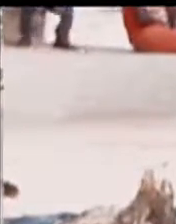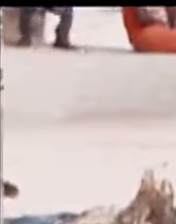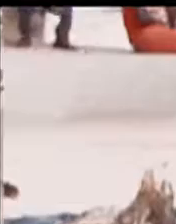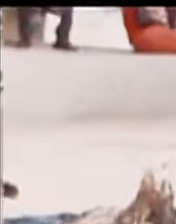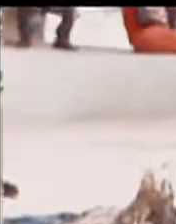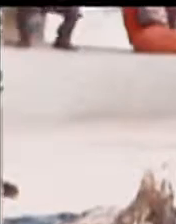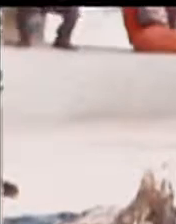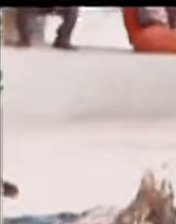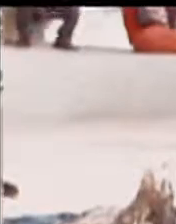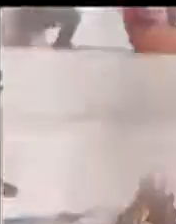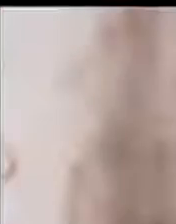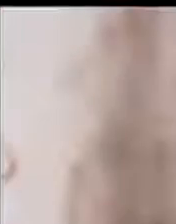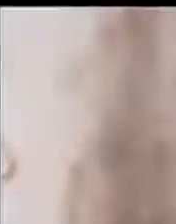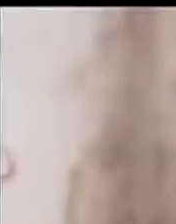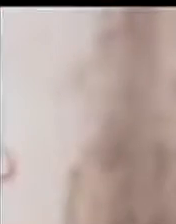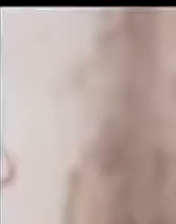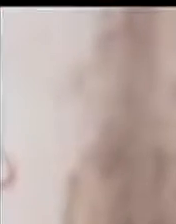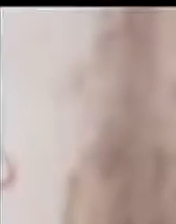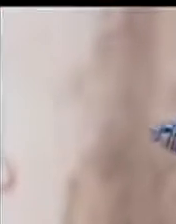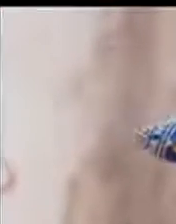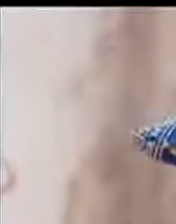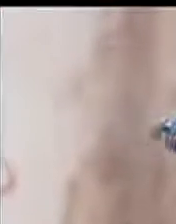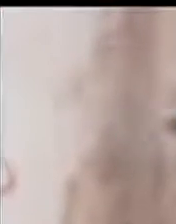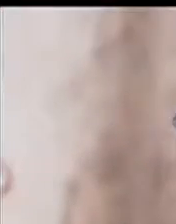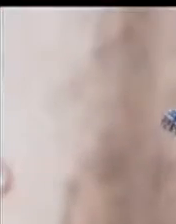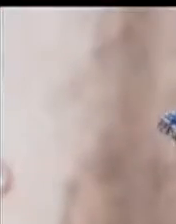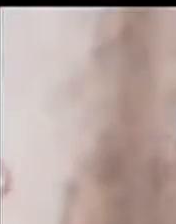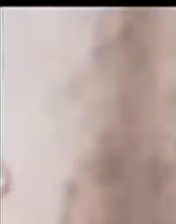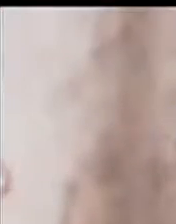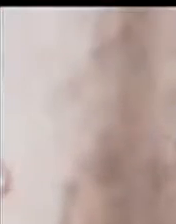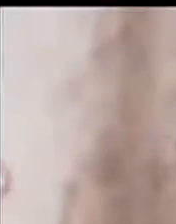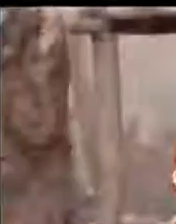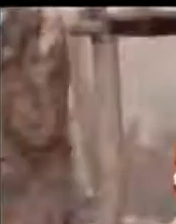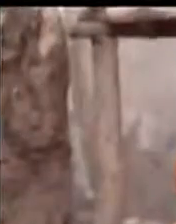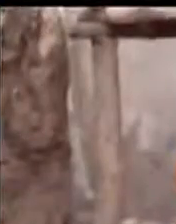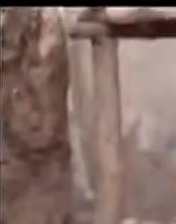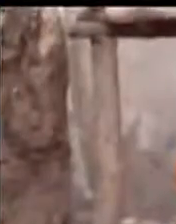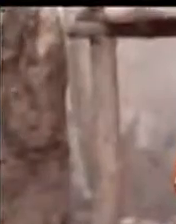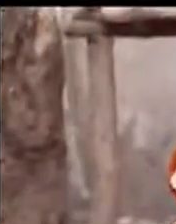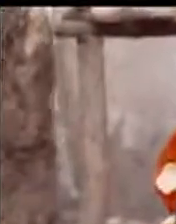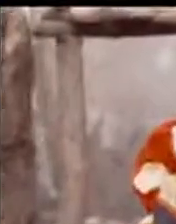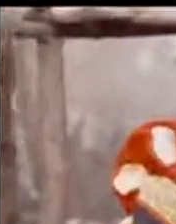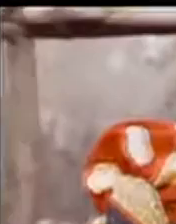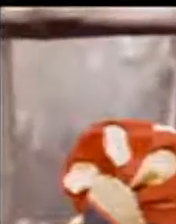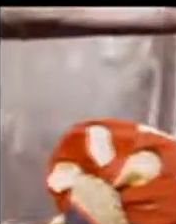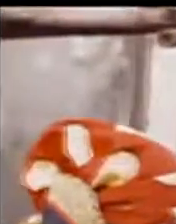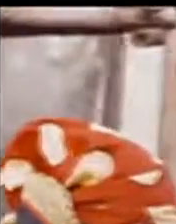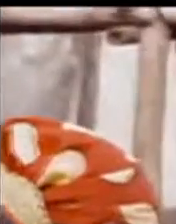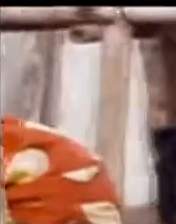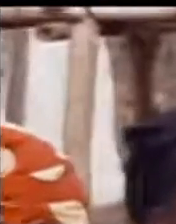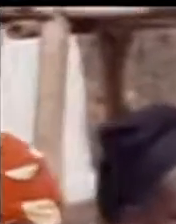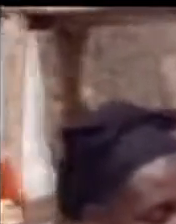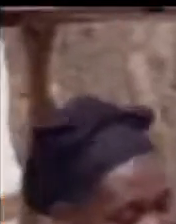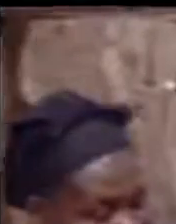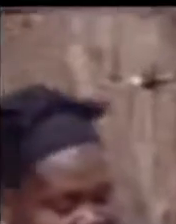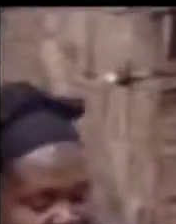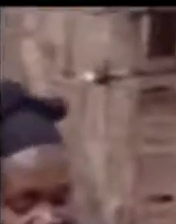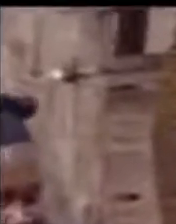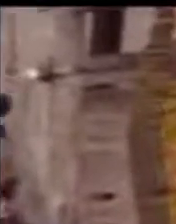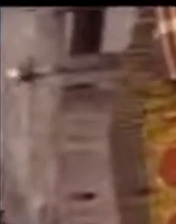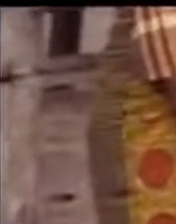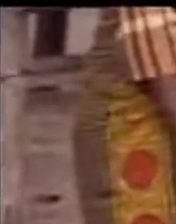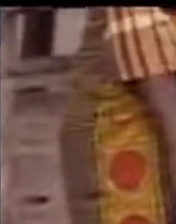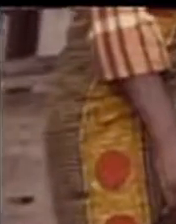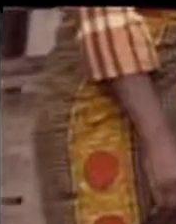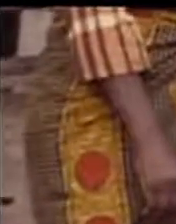When Alima tested positive for HIV and AIDS, Arlette encouraged her to form a support group. Alima chose her father